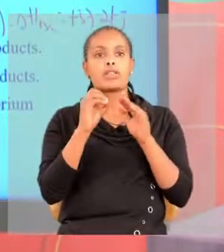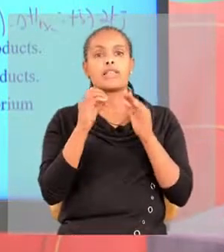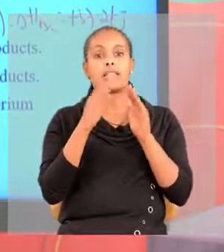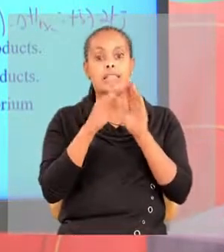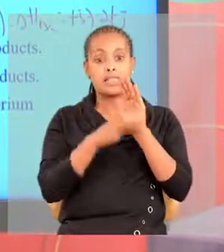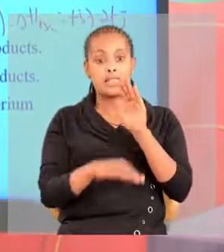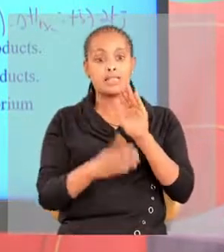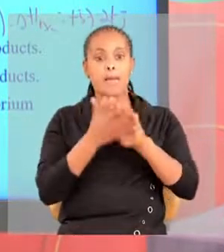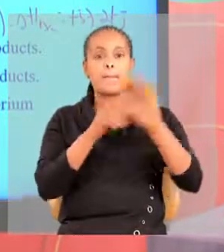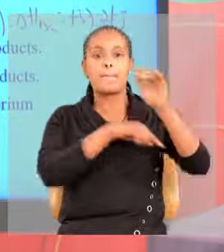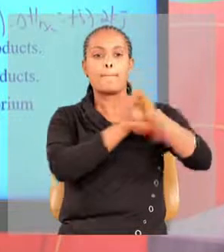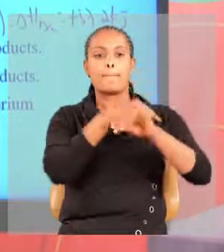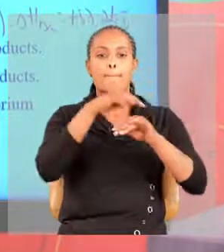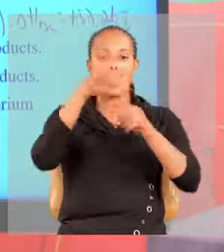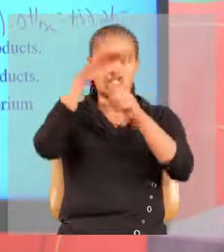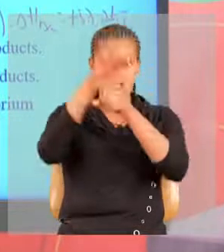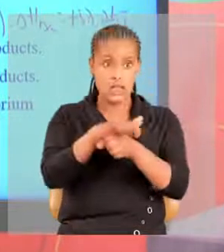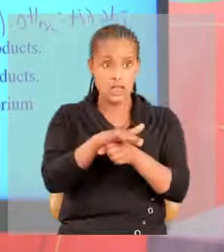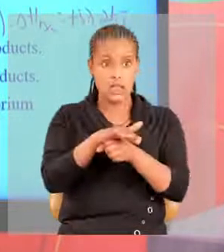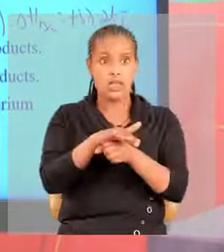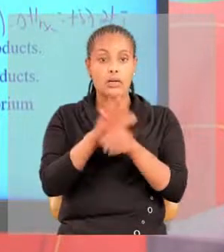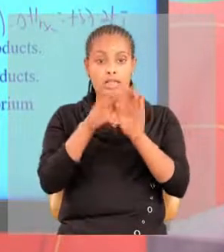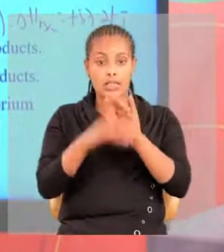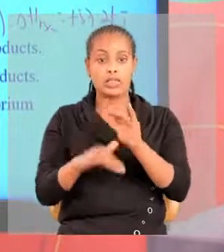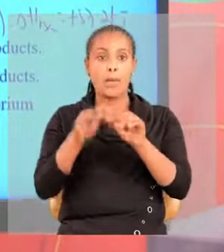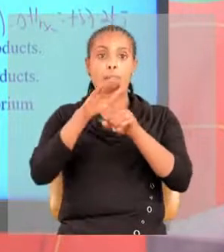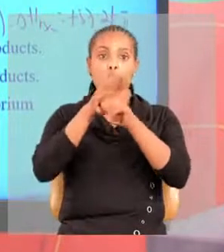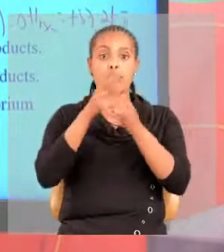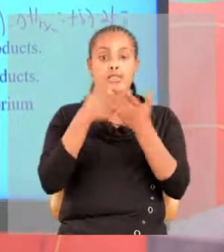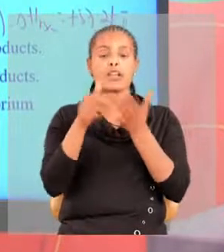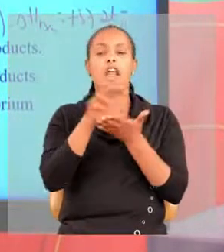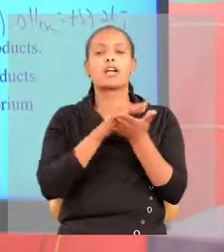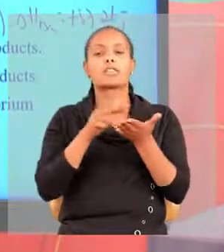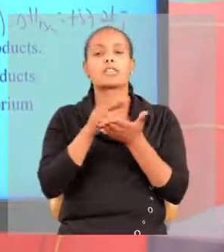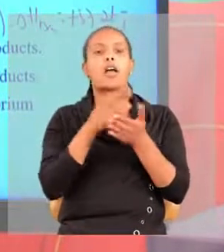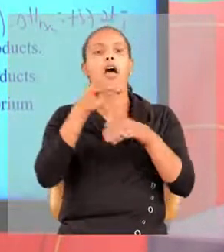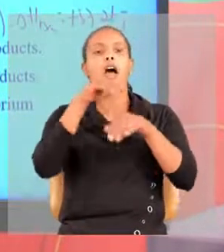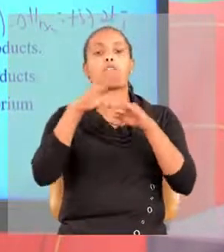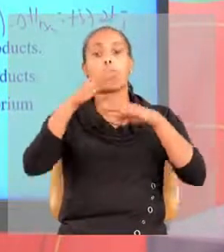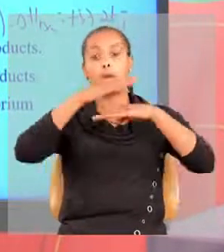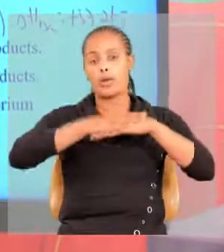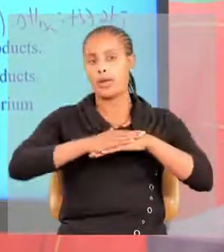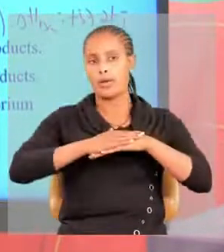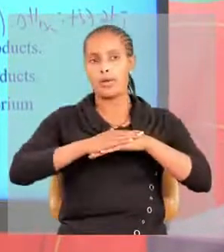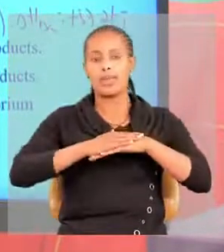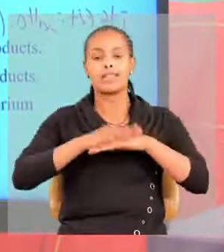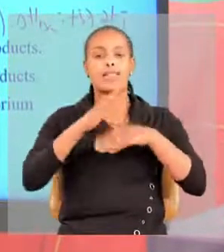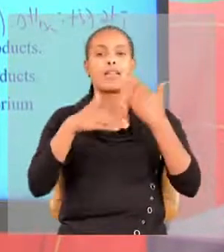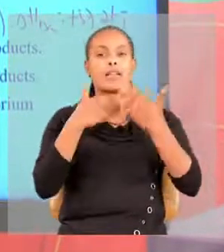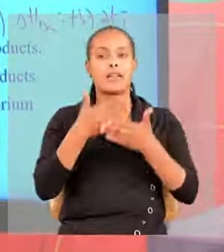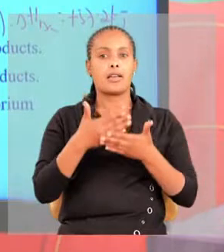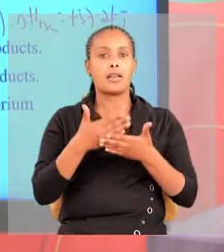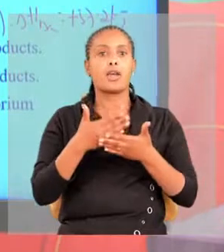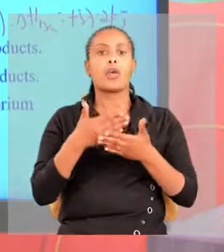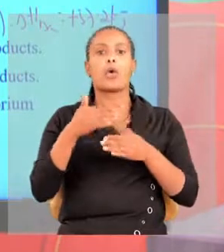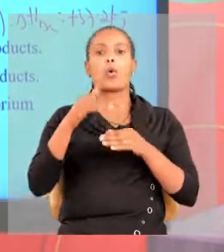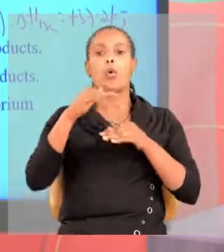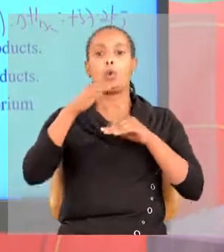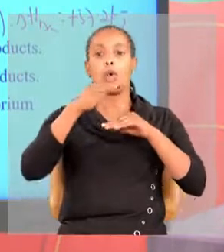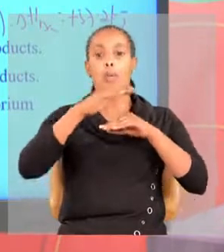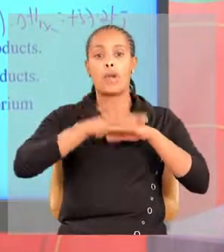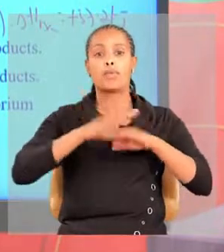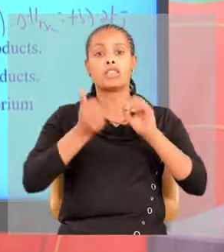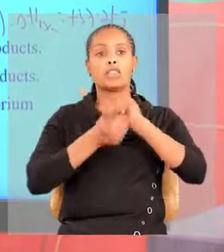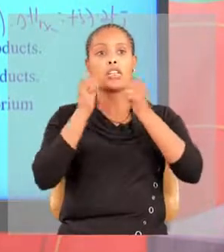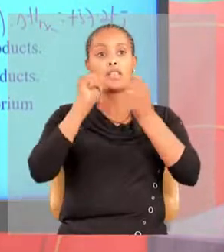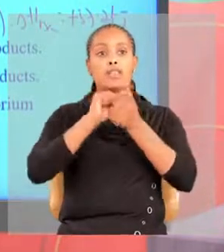in pressure, if you decrease pressure for this reaction at equilibrium, then equilibrium